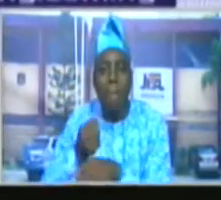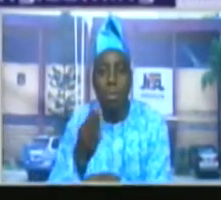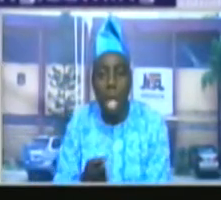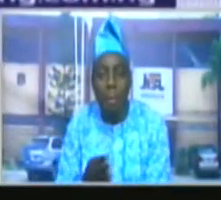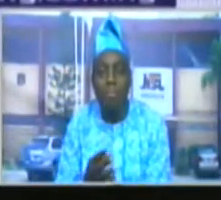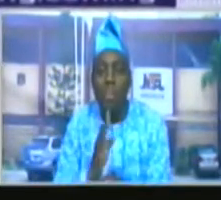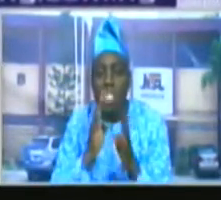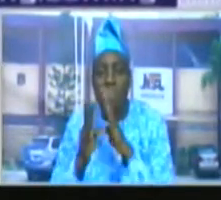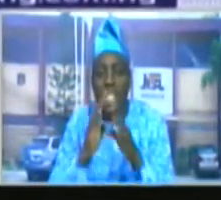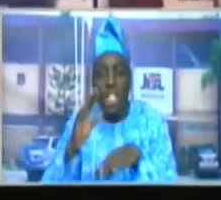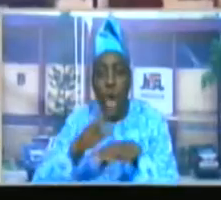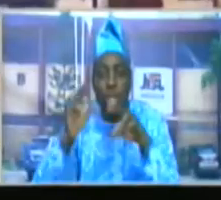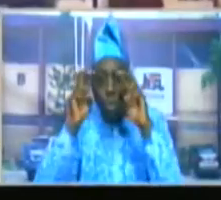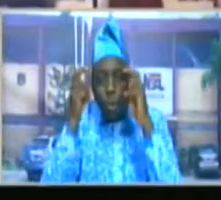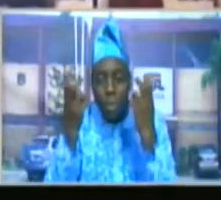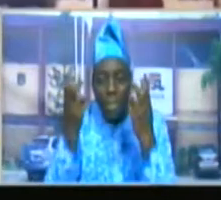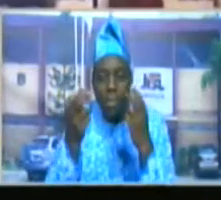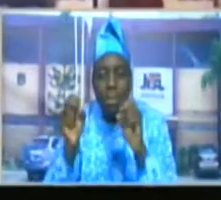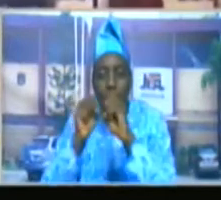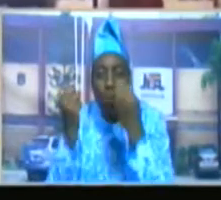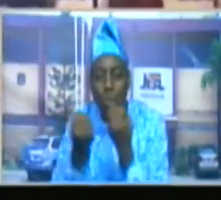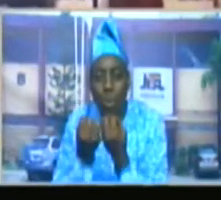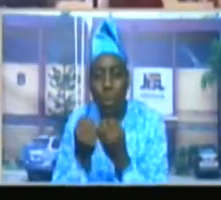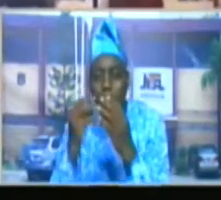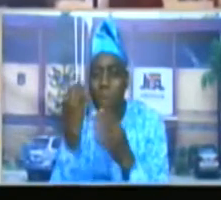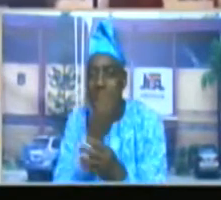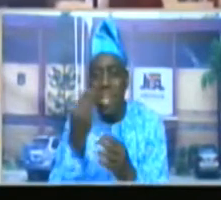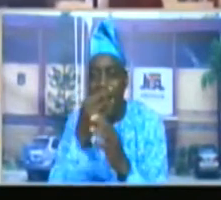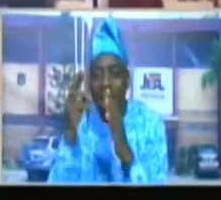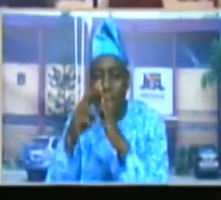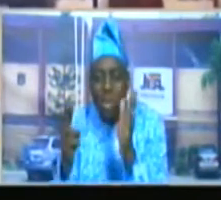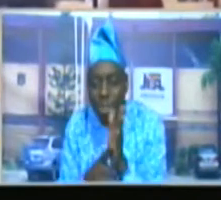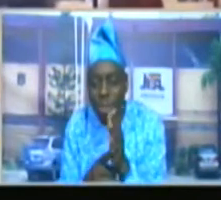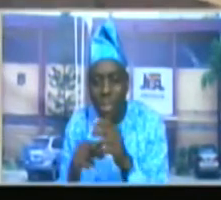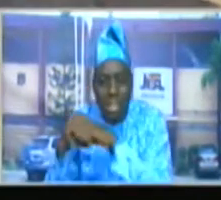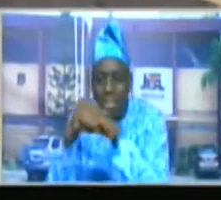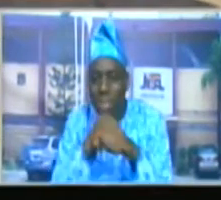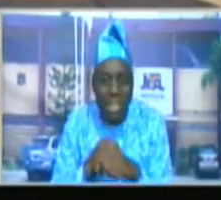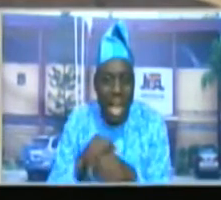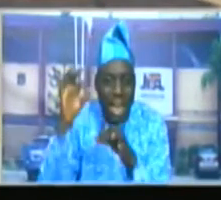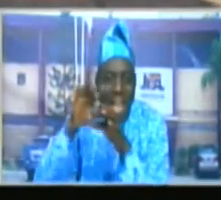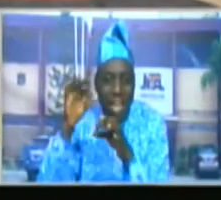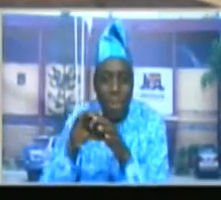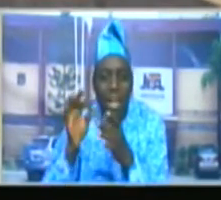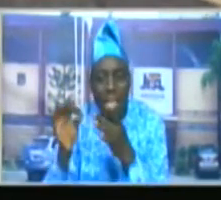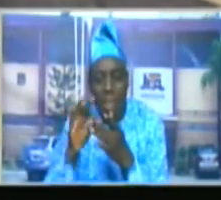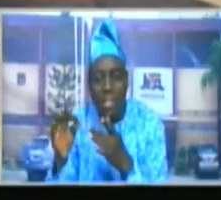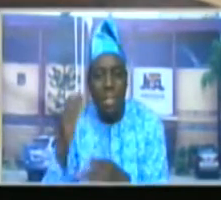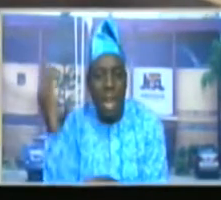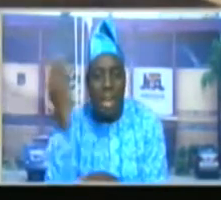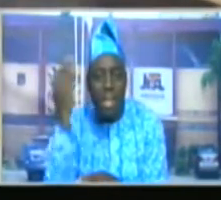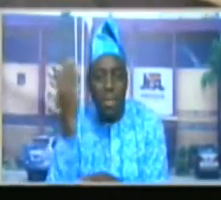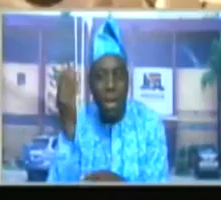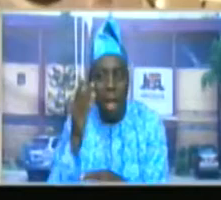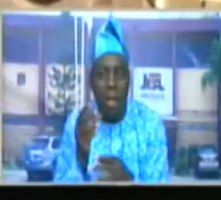Speaking on the topic social media regulation, insecurity and election accountability in Nigeria, the guest lecturer, Regional Director